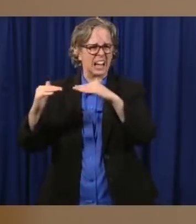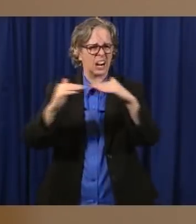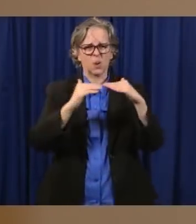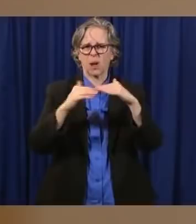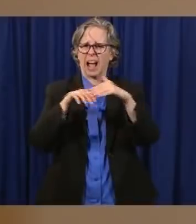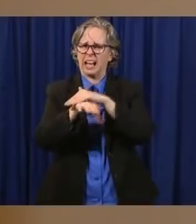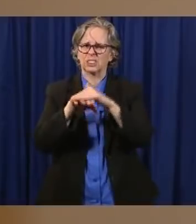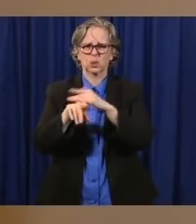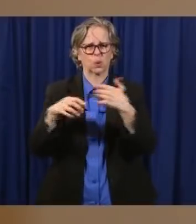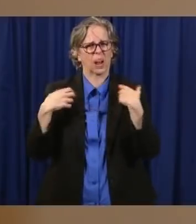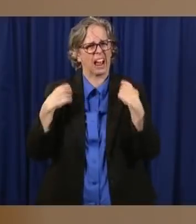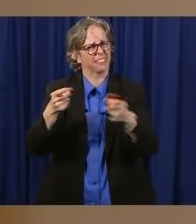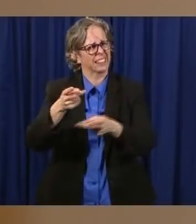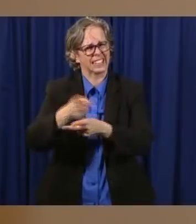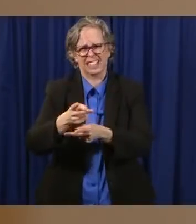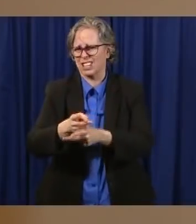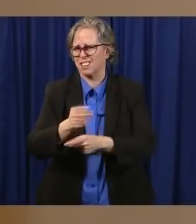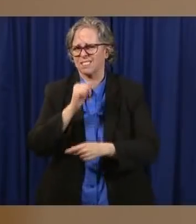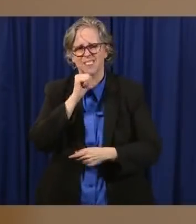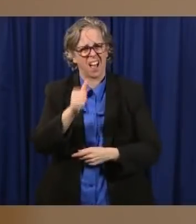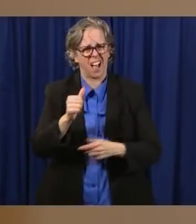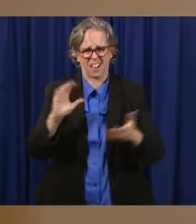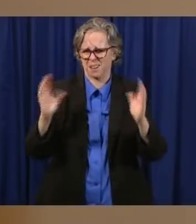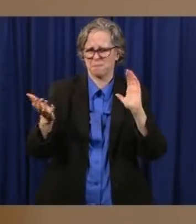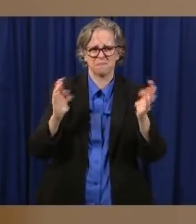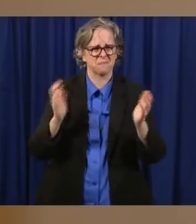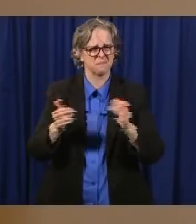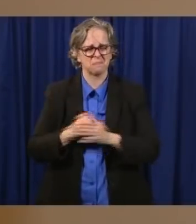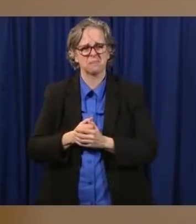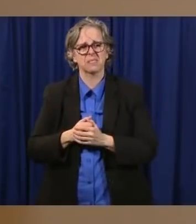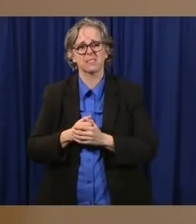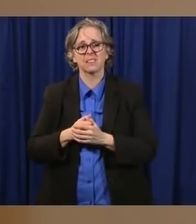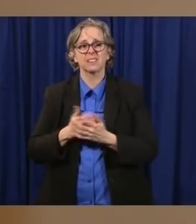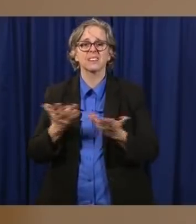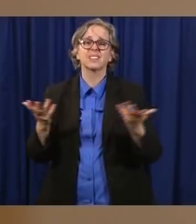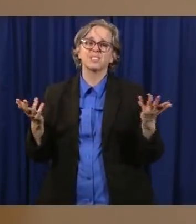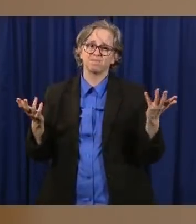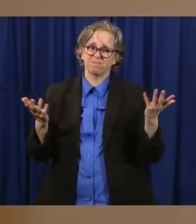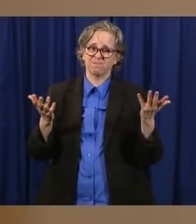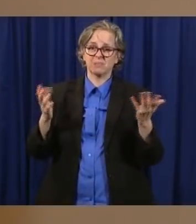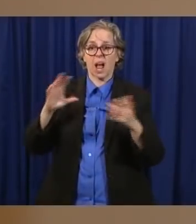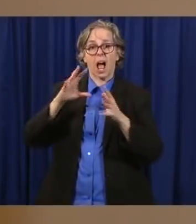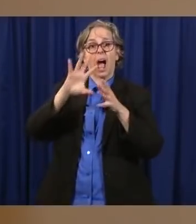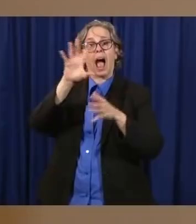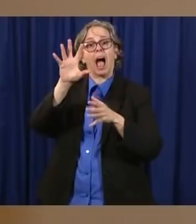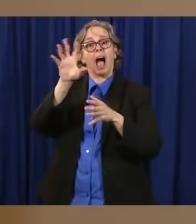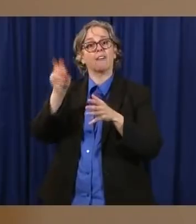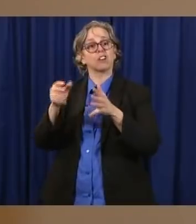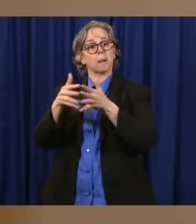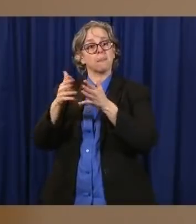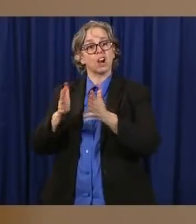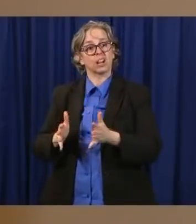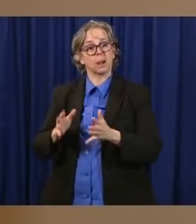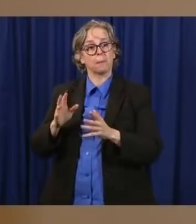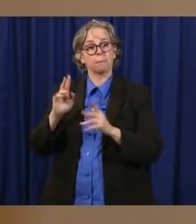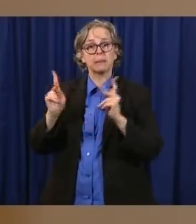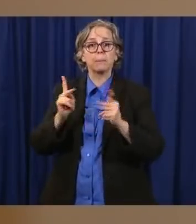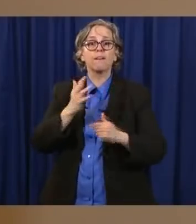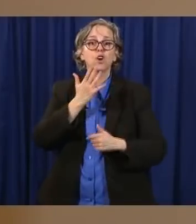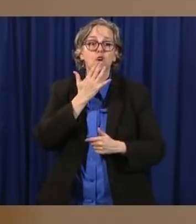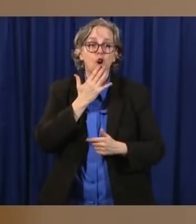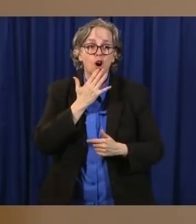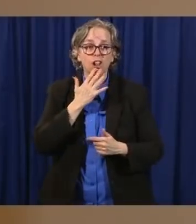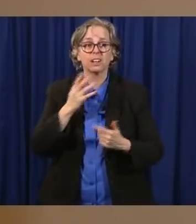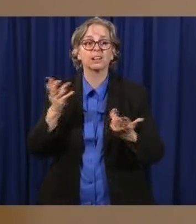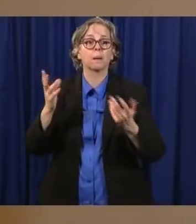Generally speaking, African Americans, people of color, and from impoverished areas, they tend to not